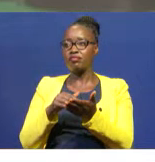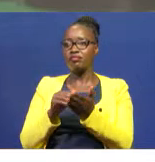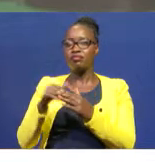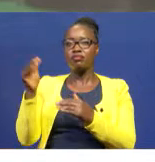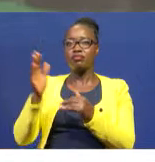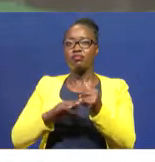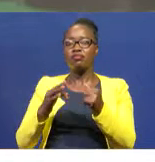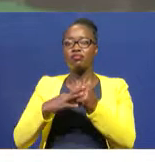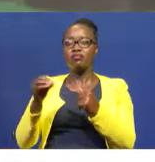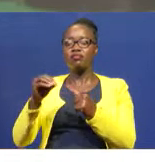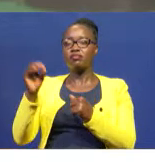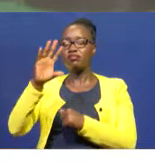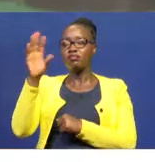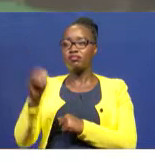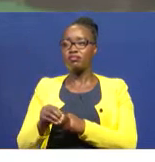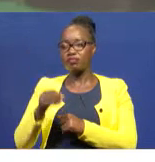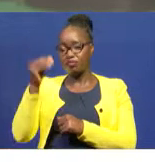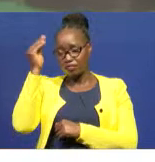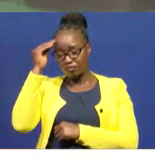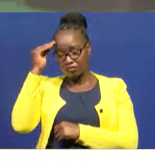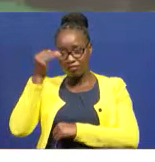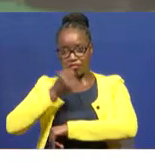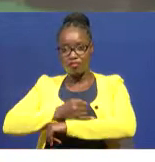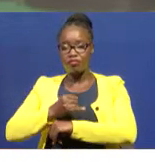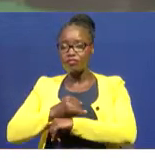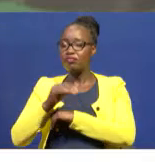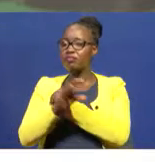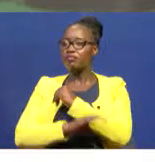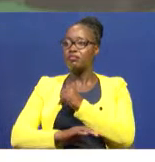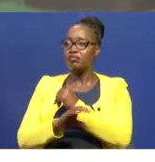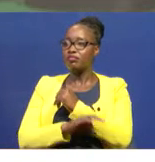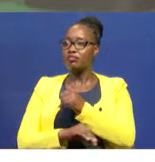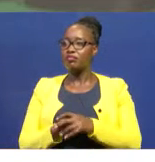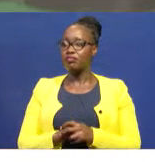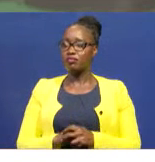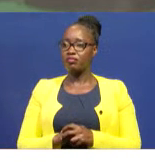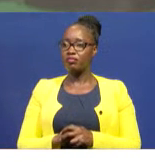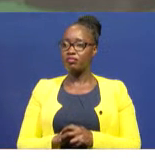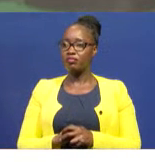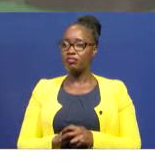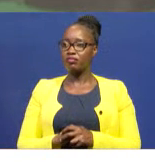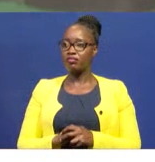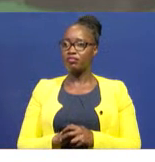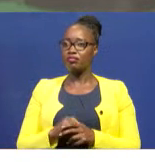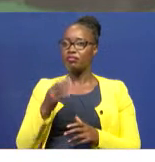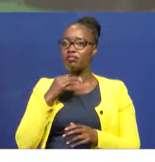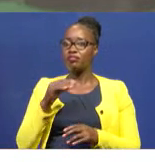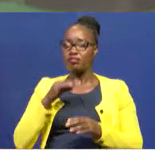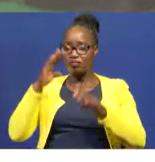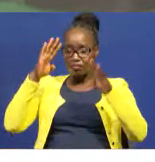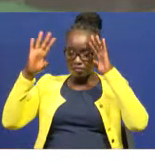than 80% of the learning institutions in the country. We want to explore